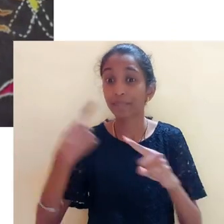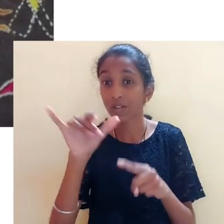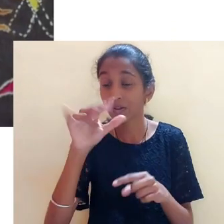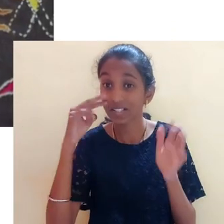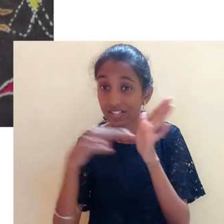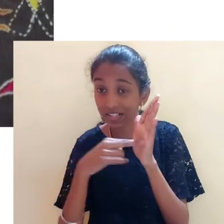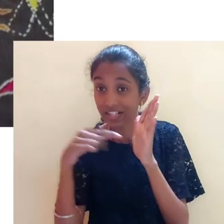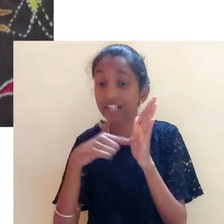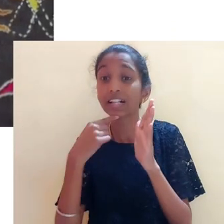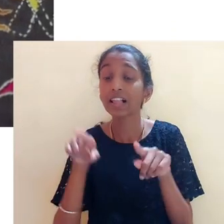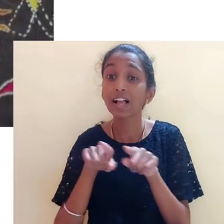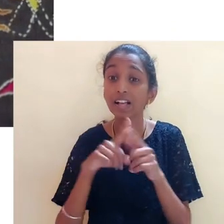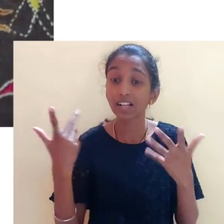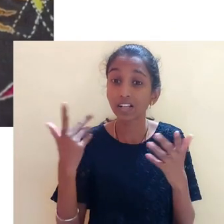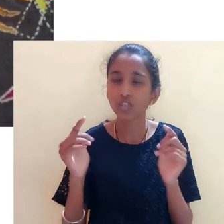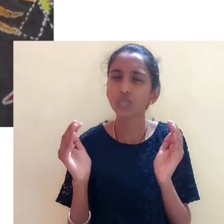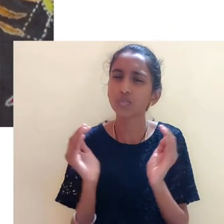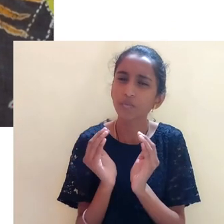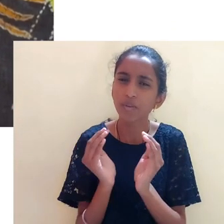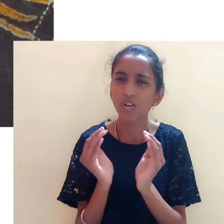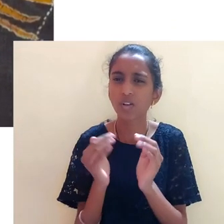look closer, you can think of these as kind of like small